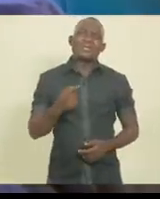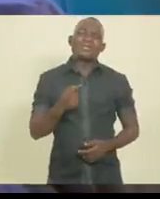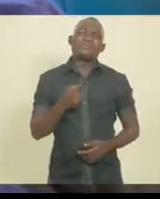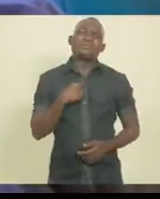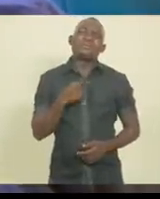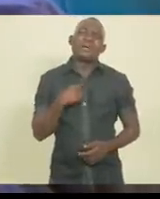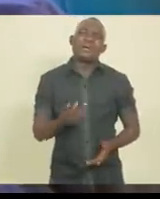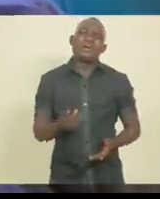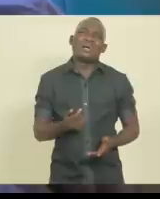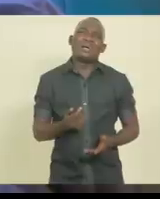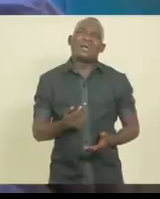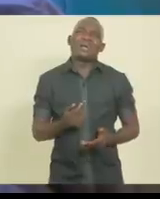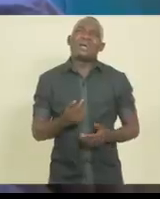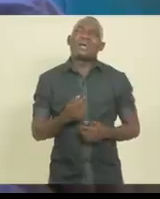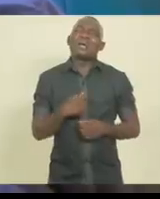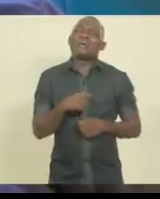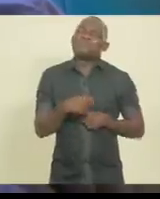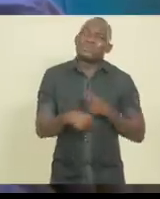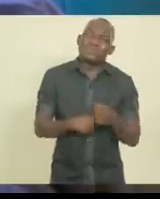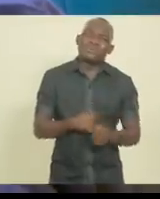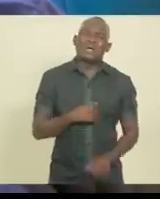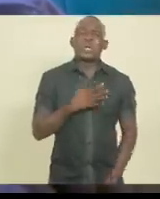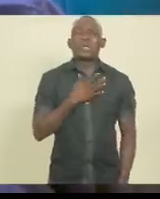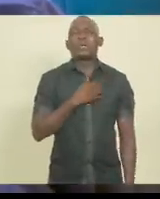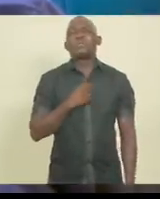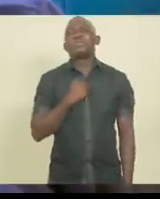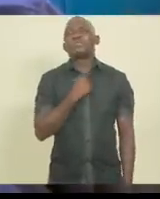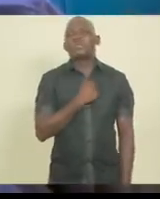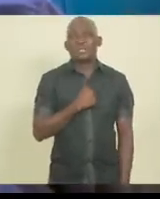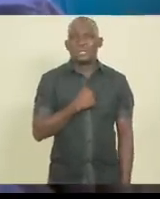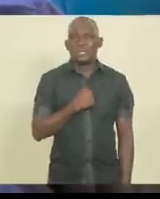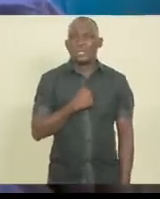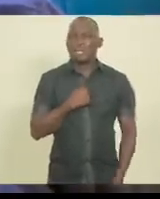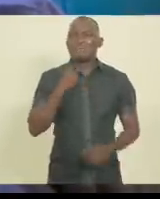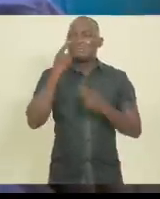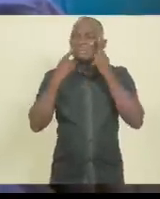Stop crying, okay? Okay, you tell me, what do you want me to do for you?